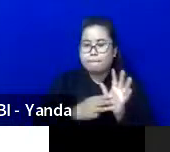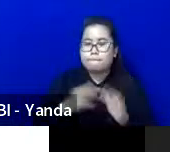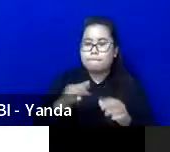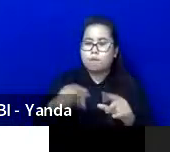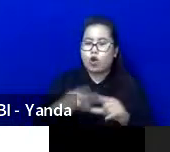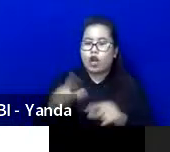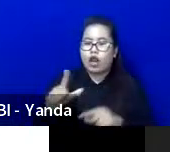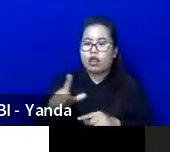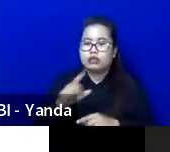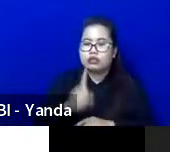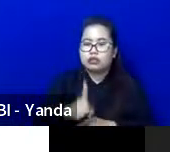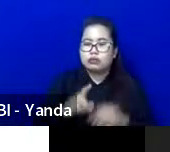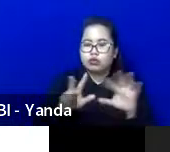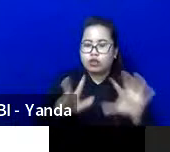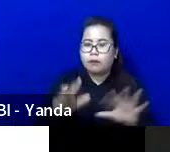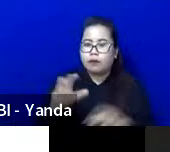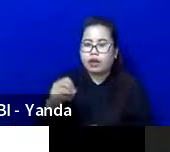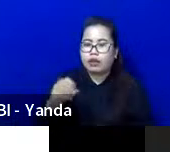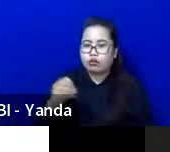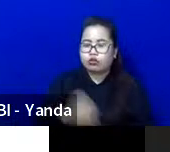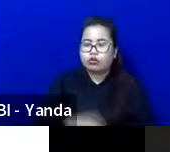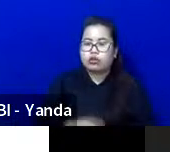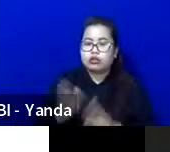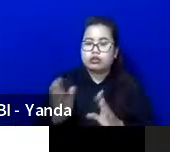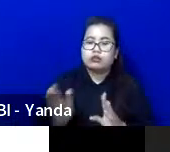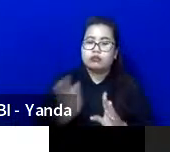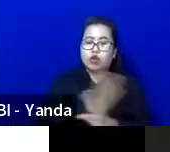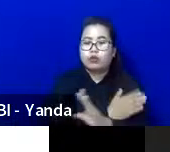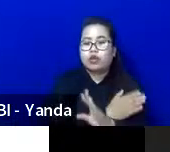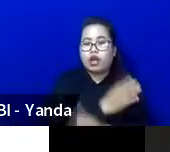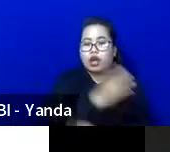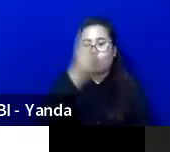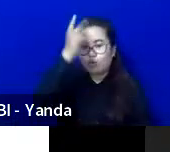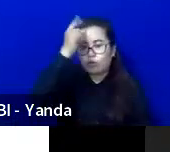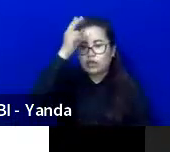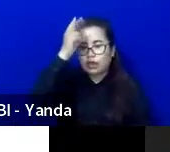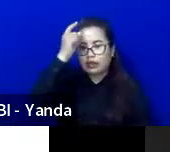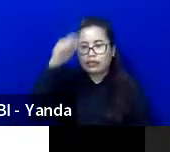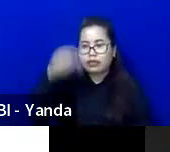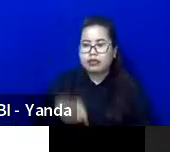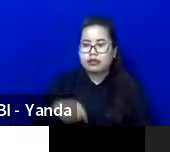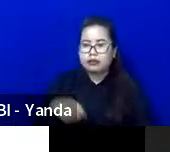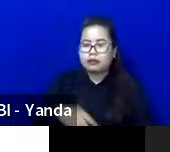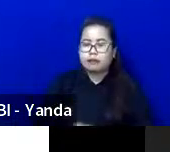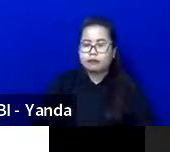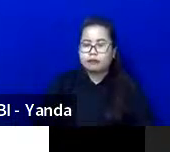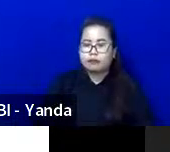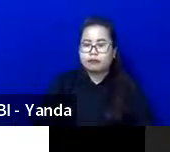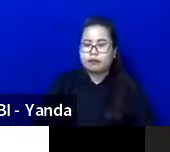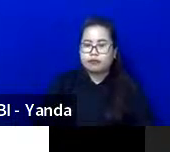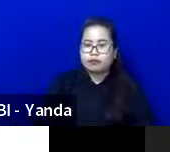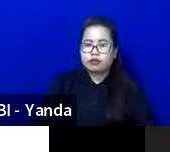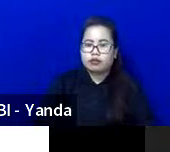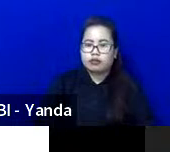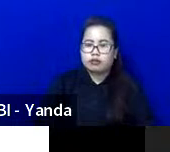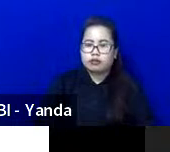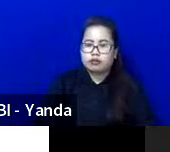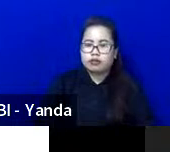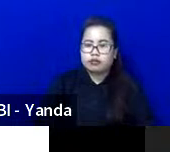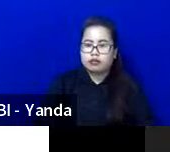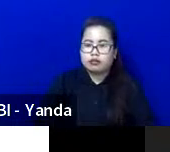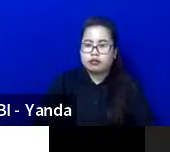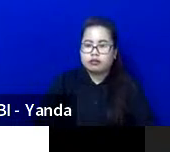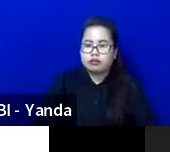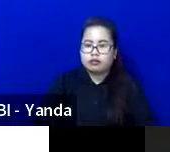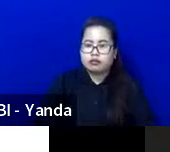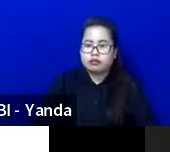Before, mental hospitals were awful places. Inmates were chained up quite regularly and treated quite brutally. And